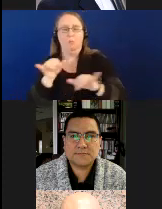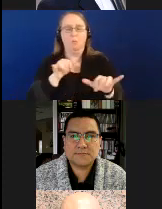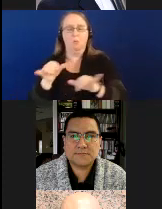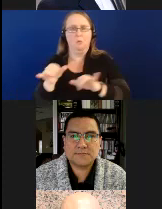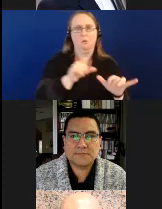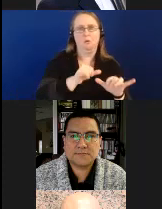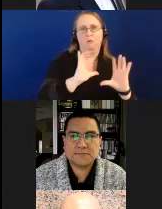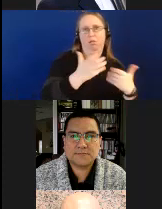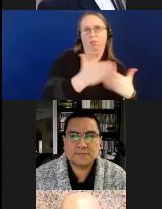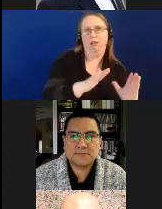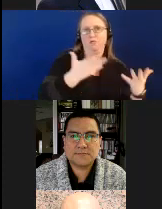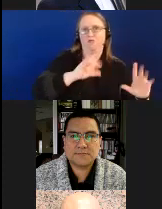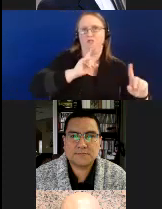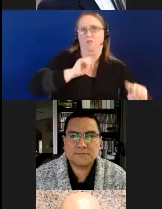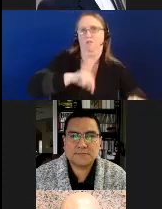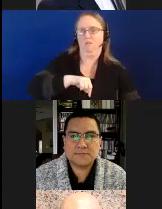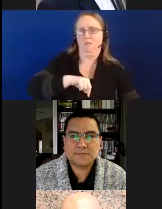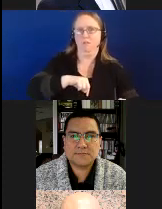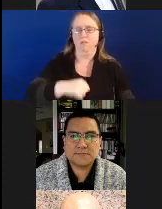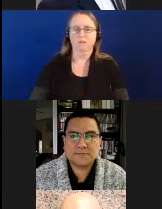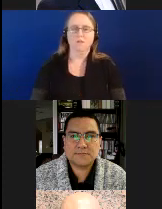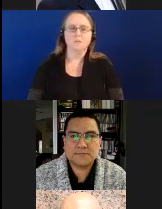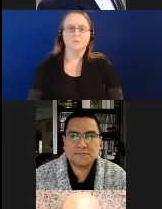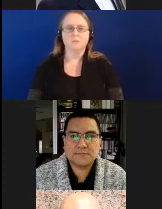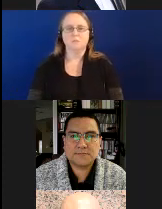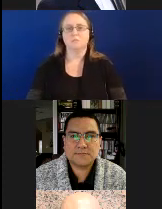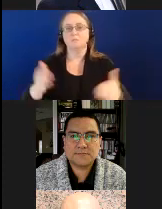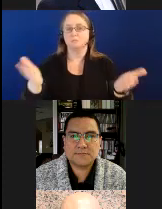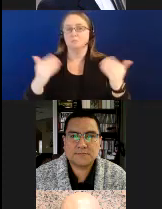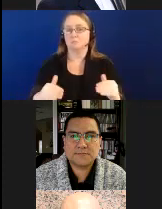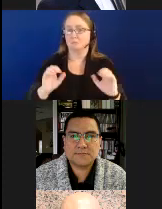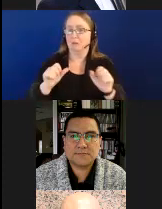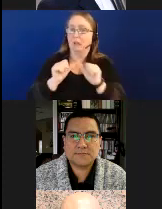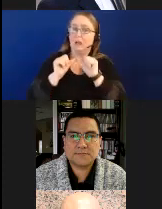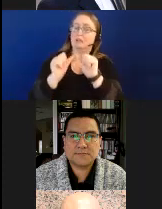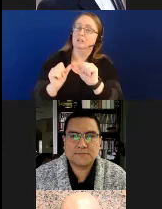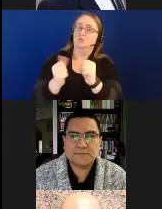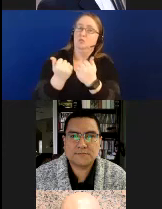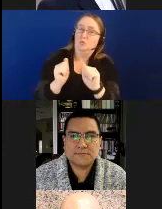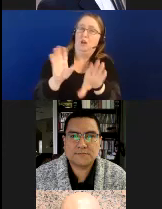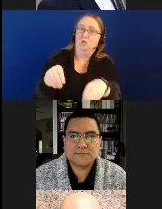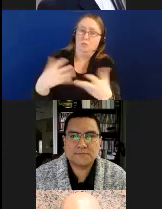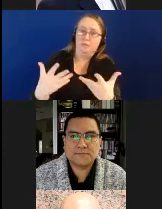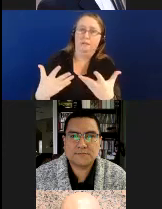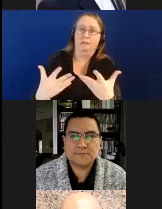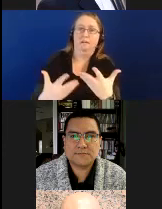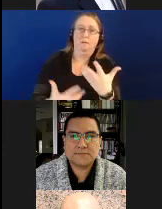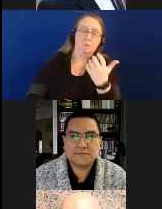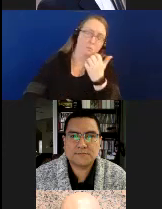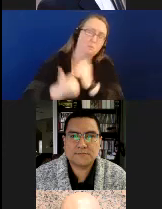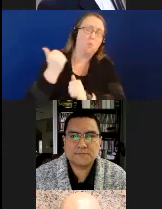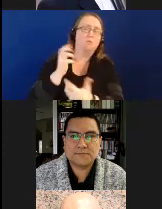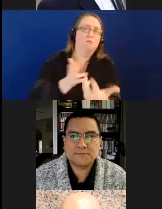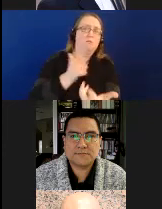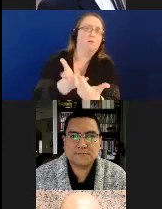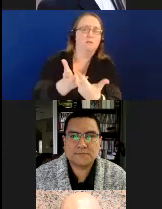are already answering in the classroom throughout the year? And then can we continue to try to provide the most robust accommodations we possibly